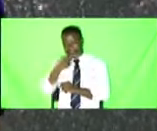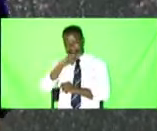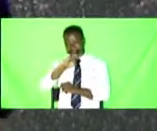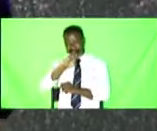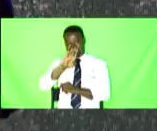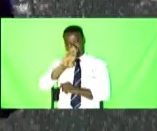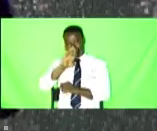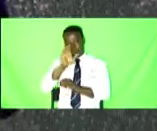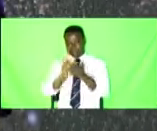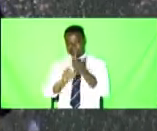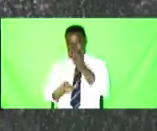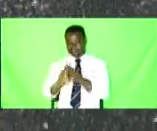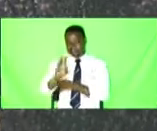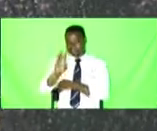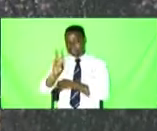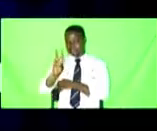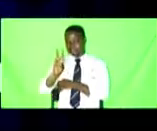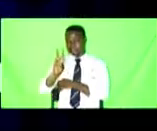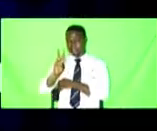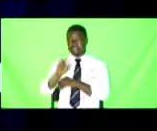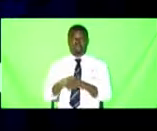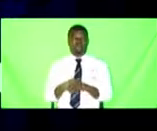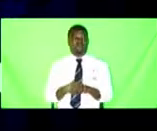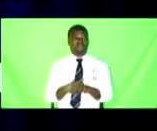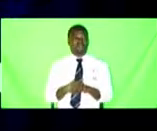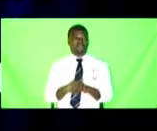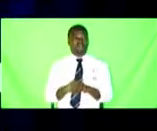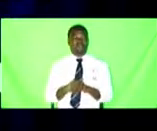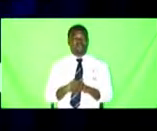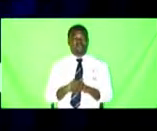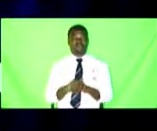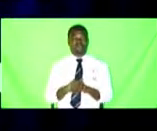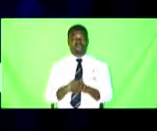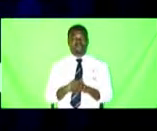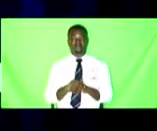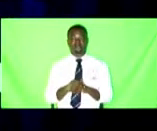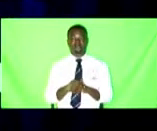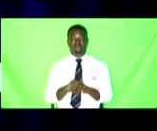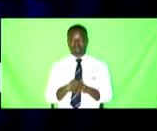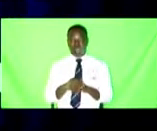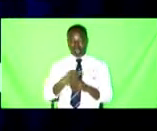6. Verse 13 of Hebrews chapter 6.